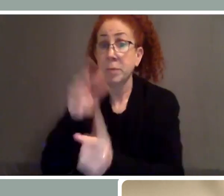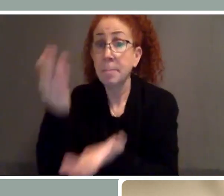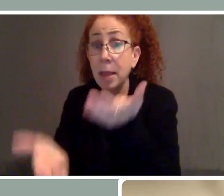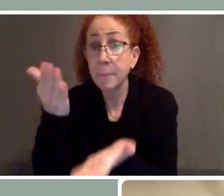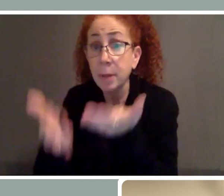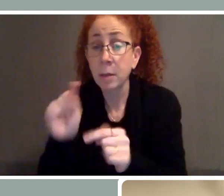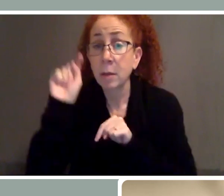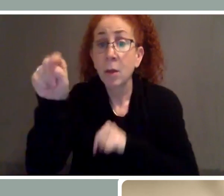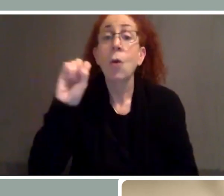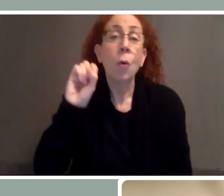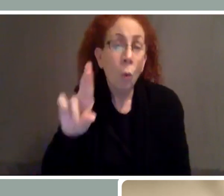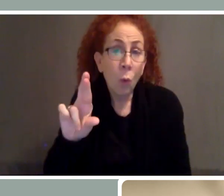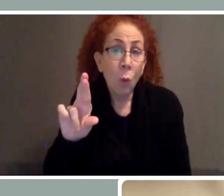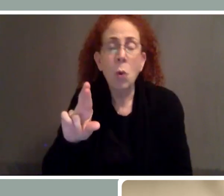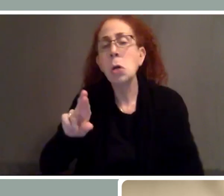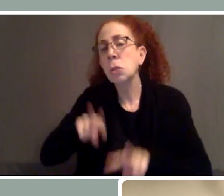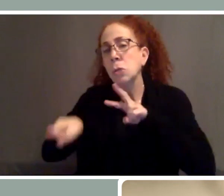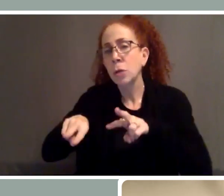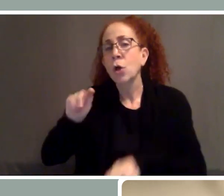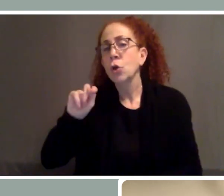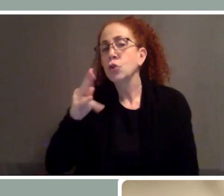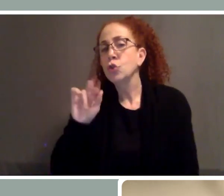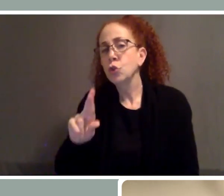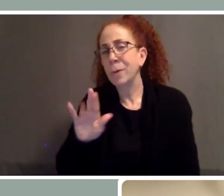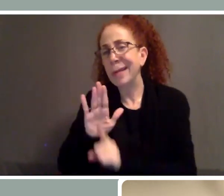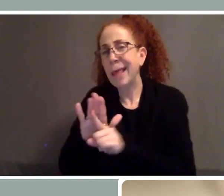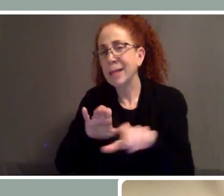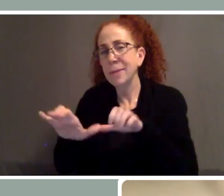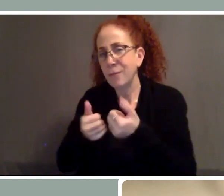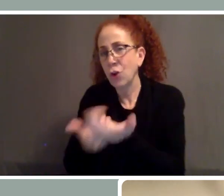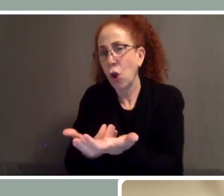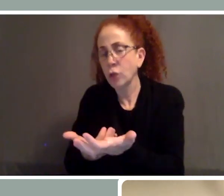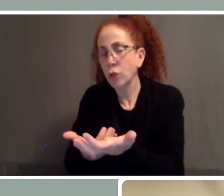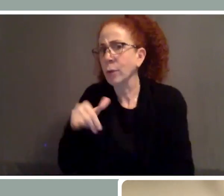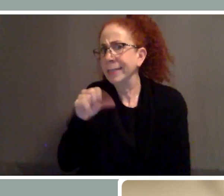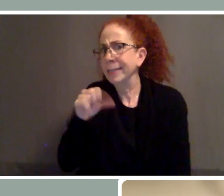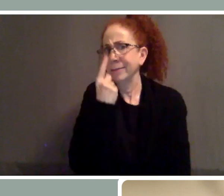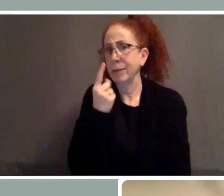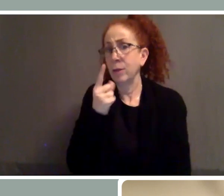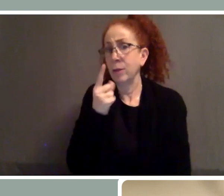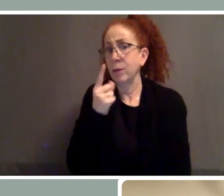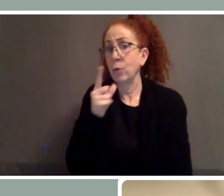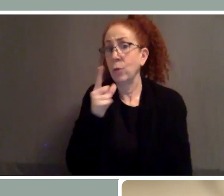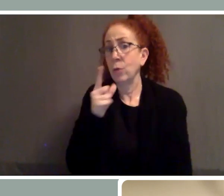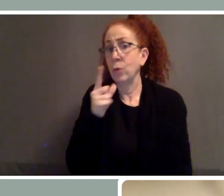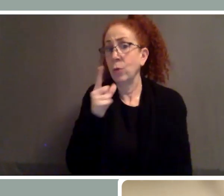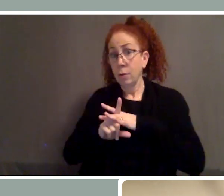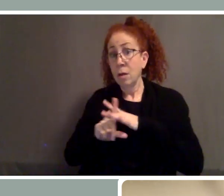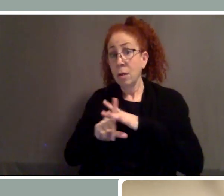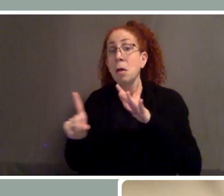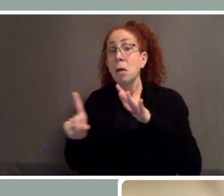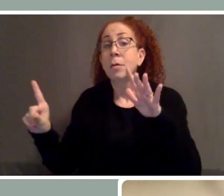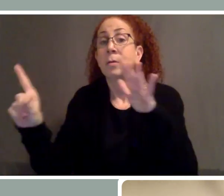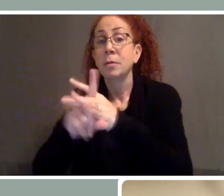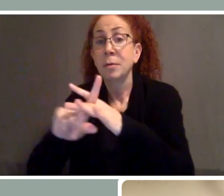about the behavior of the tumor. So yes, we very much factor that in terms of determining what we